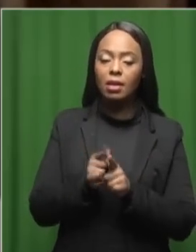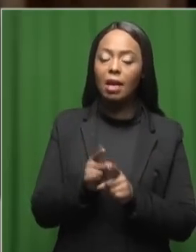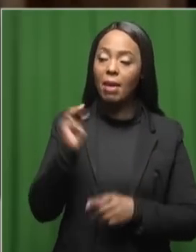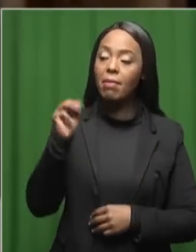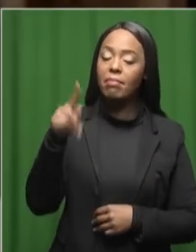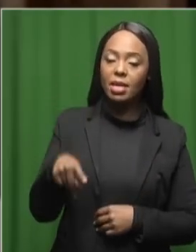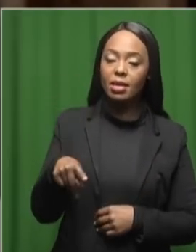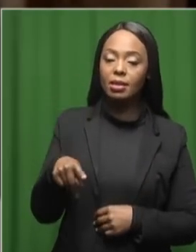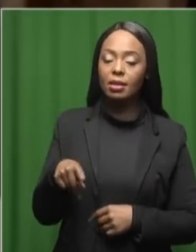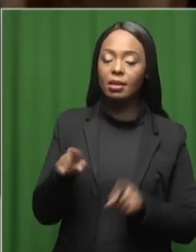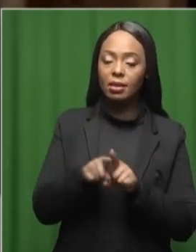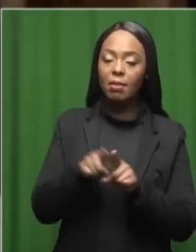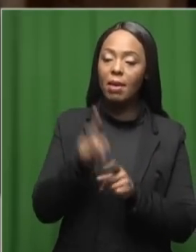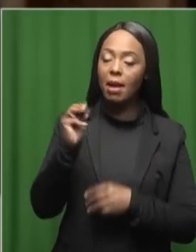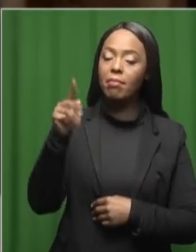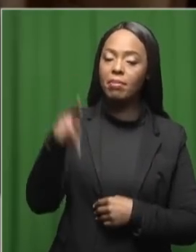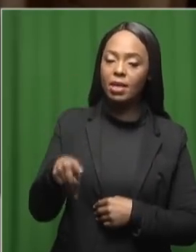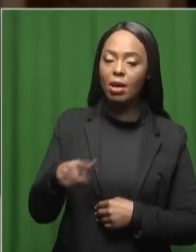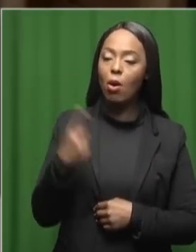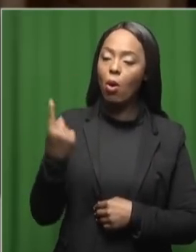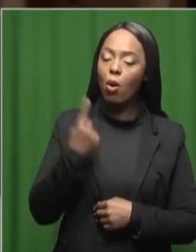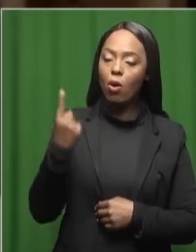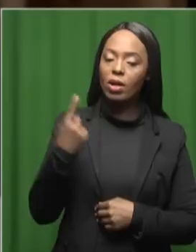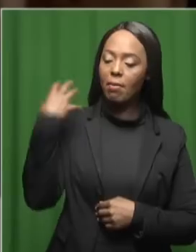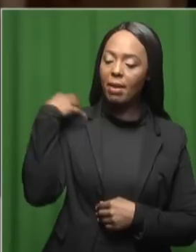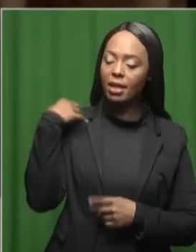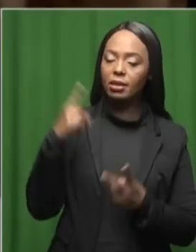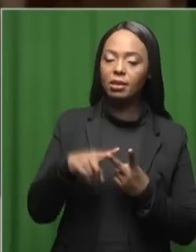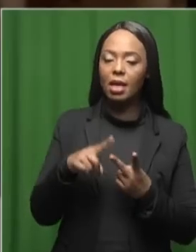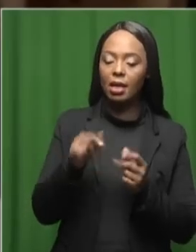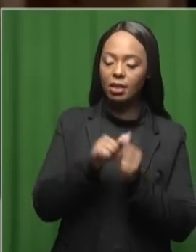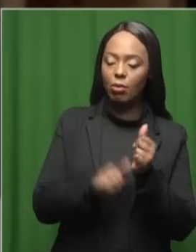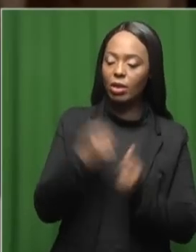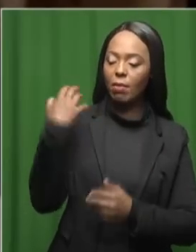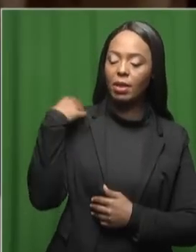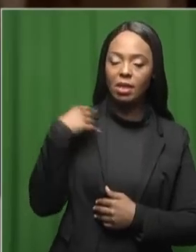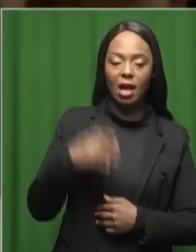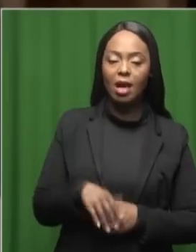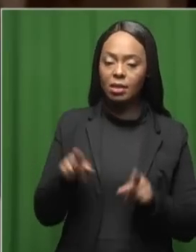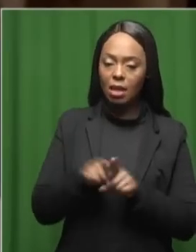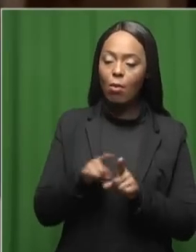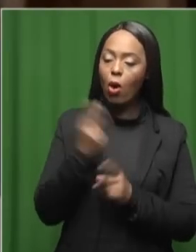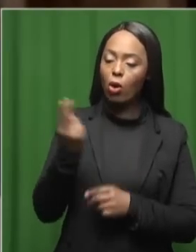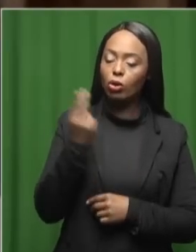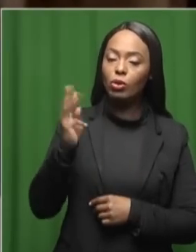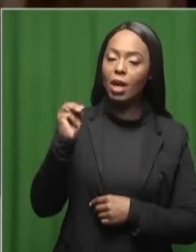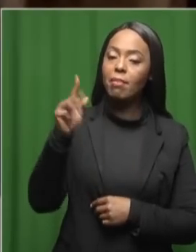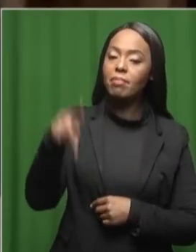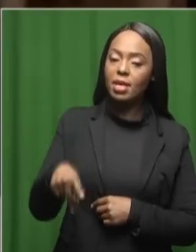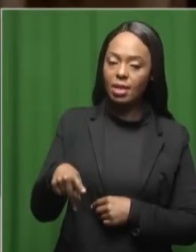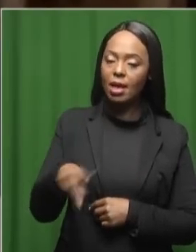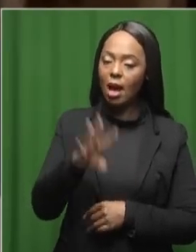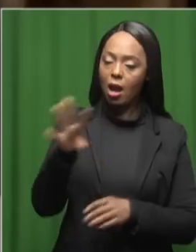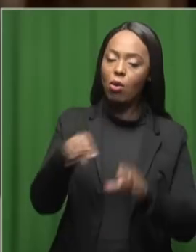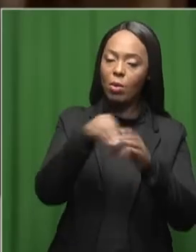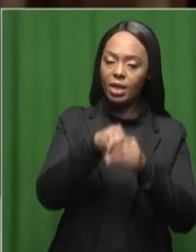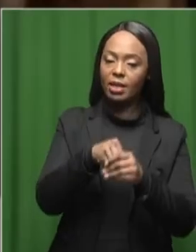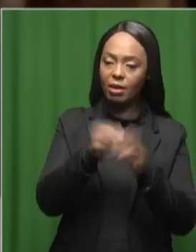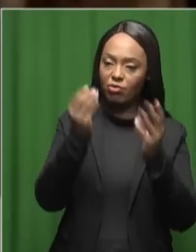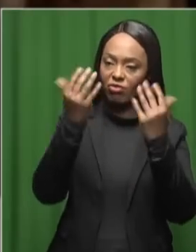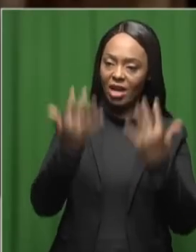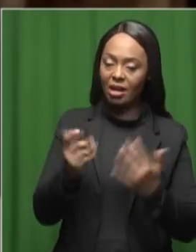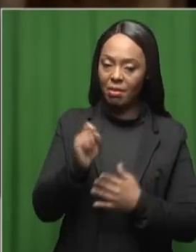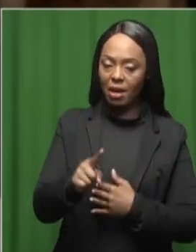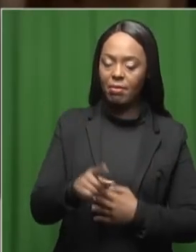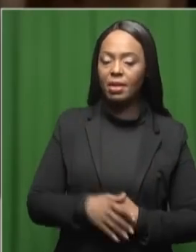MPs. Yeah. It must not be like it's only ministers. Even MPs are accommodated in